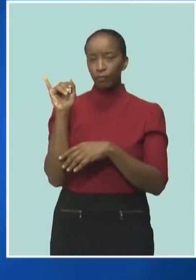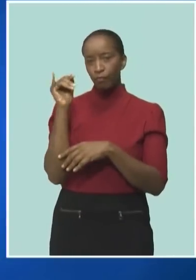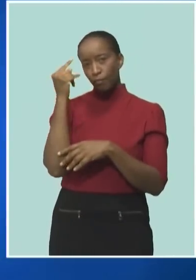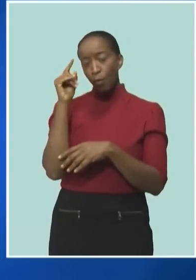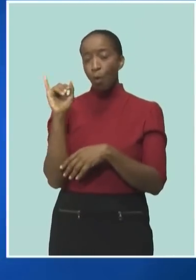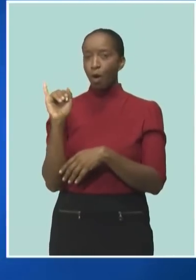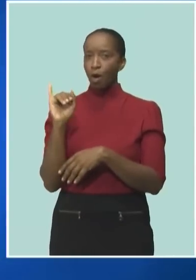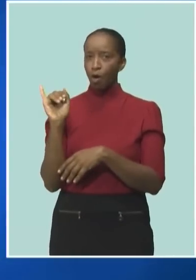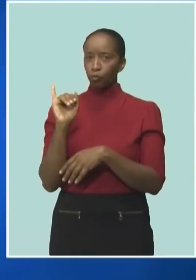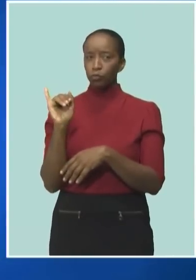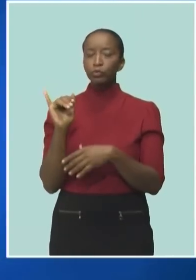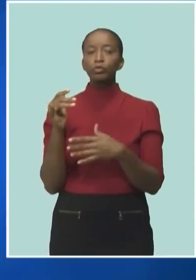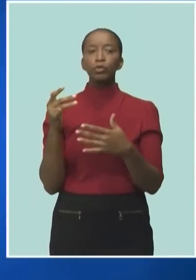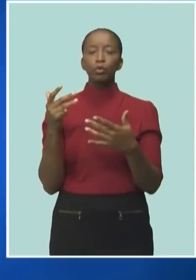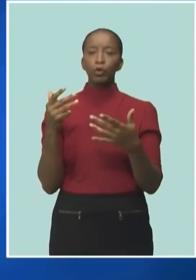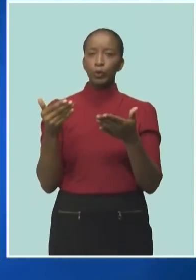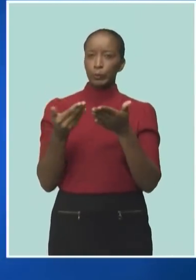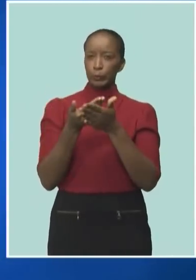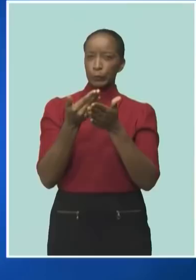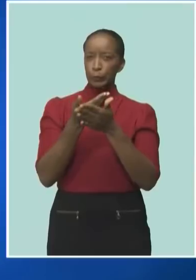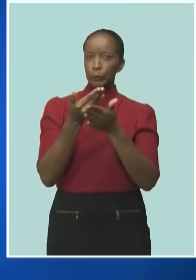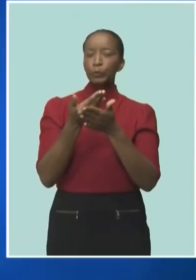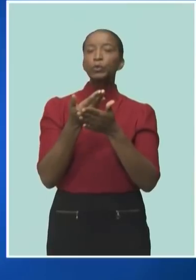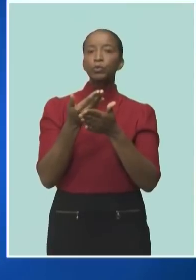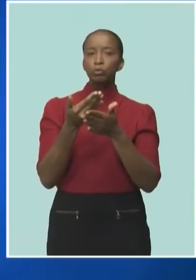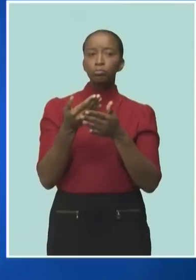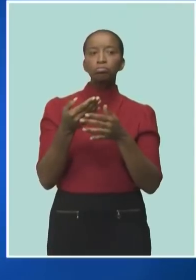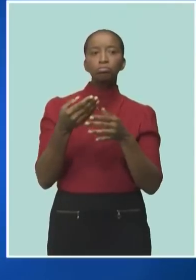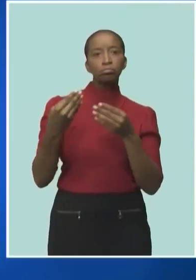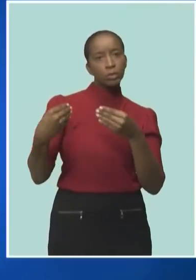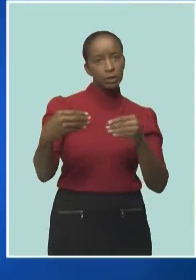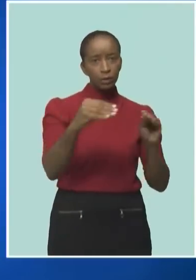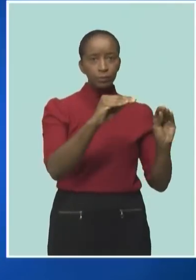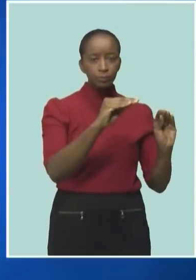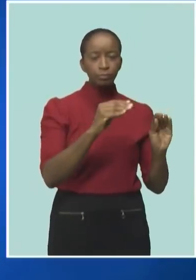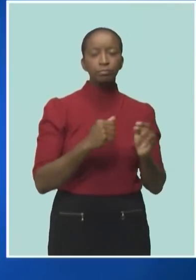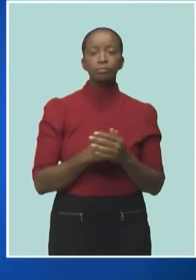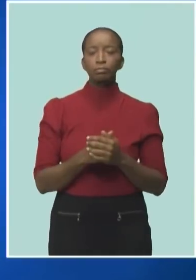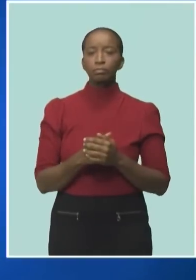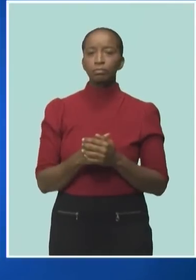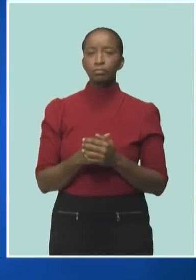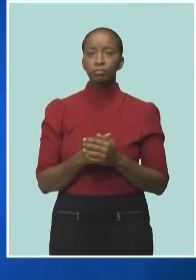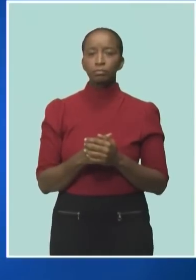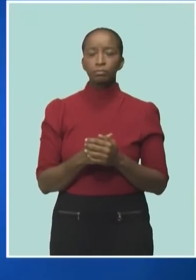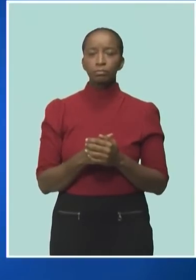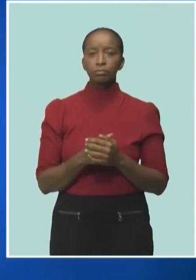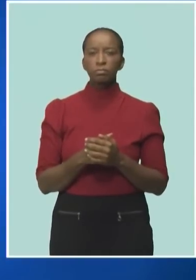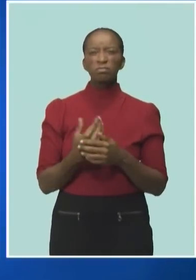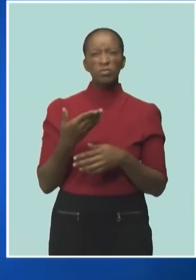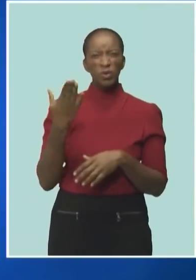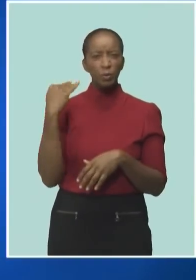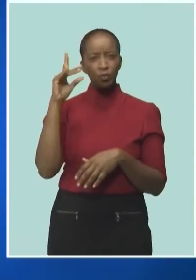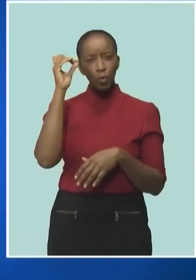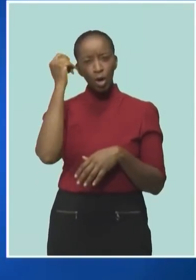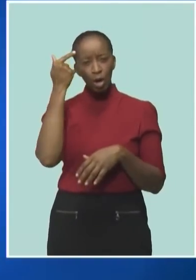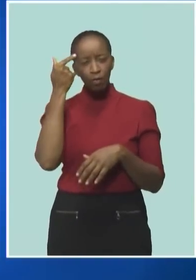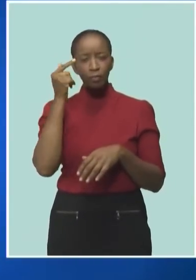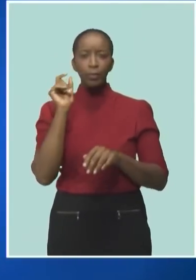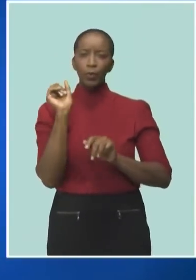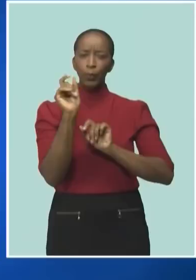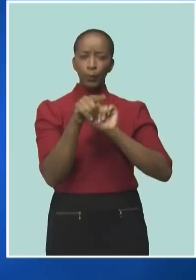Now, if you go to the Statistical Services 2020 census, at least what is published, we see they say